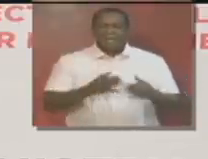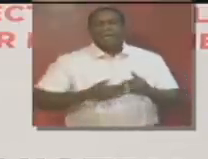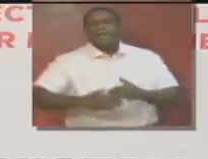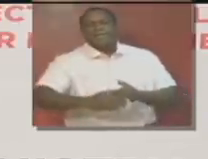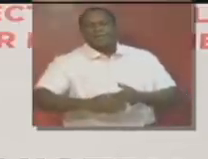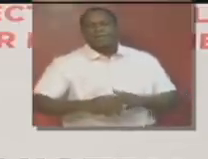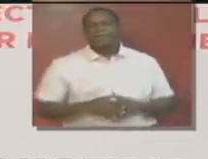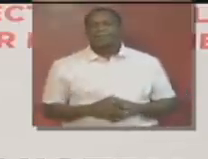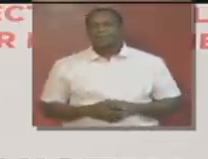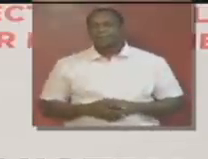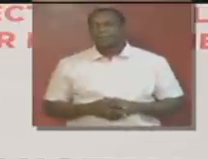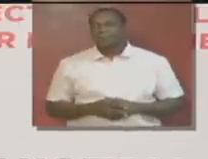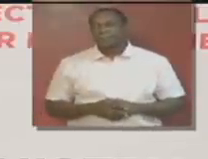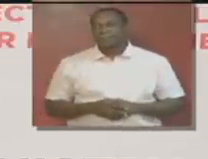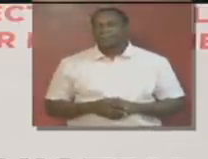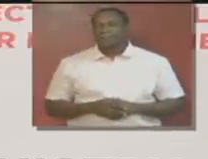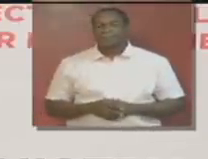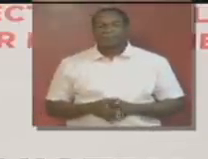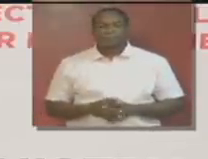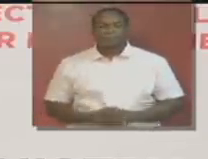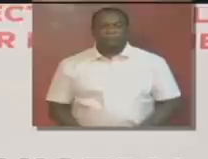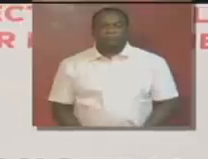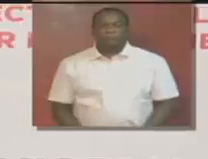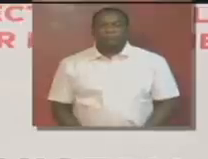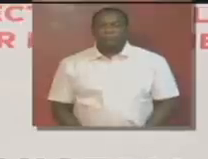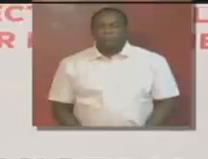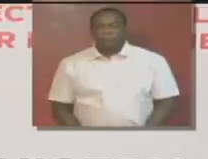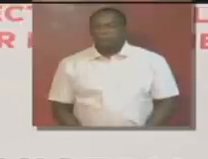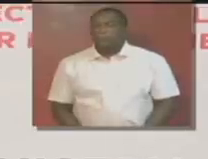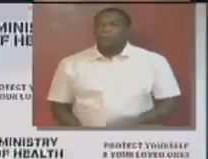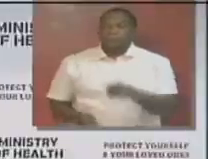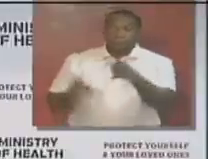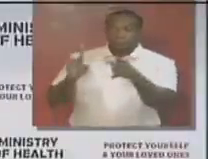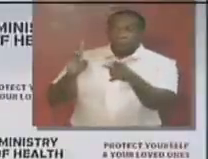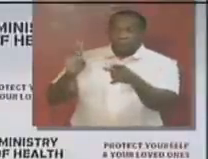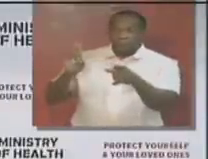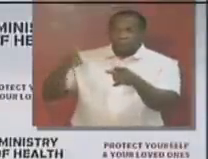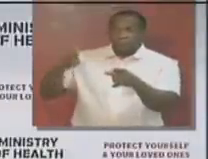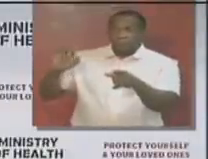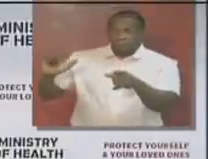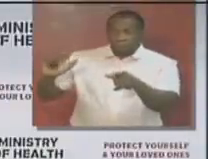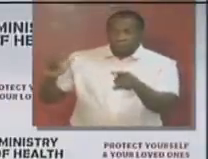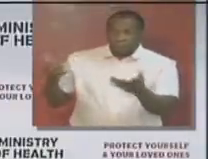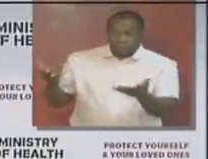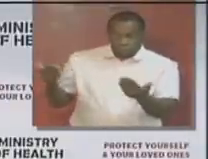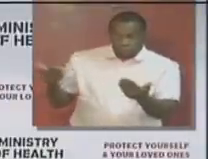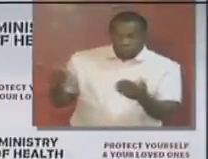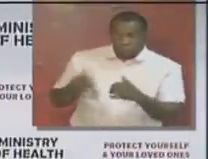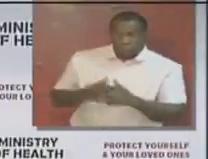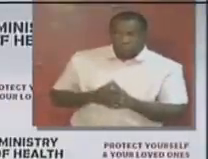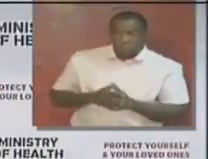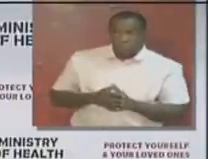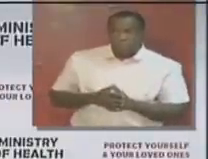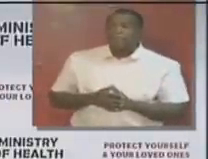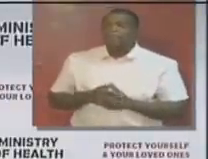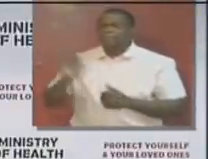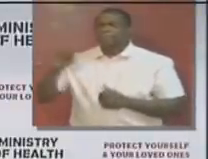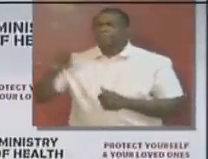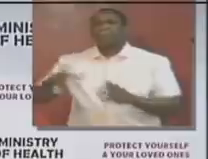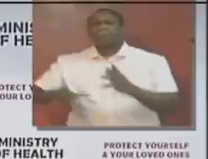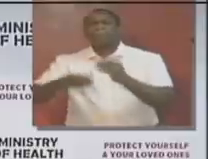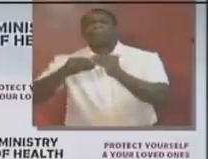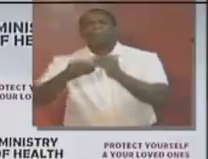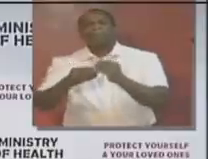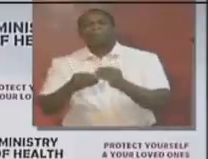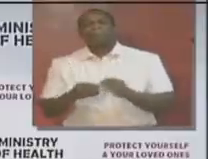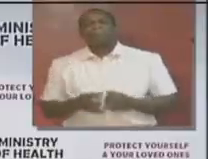that information to the attention of the public. I don't know if Dr. Paul has something to add. Yes, I think we'll go to Dr. Paul for some additional